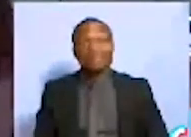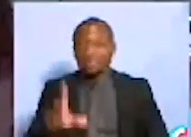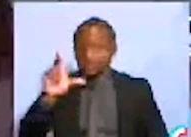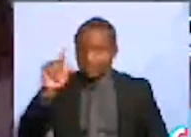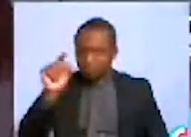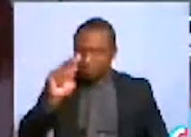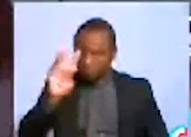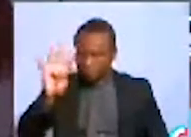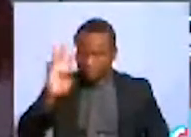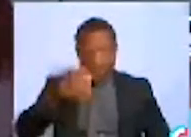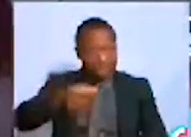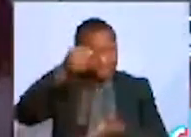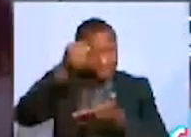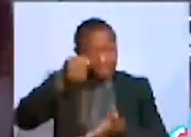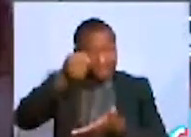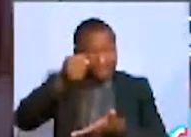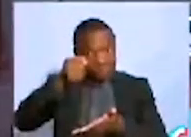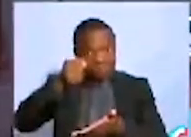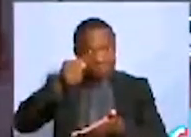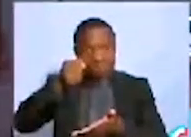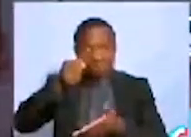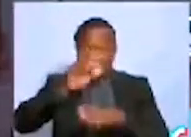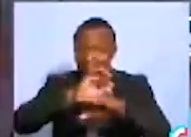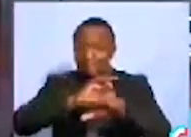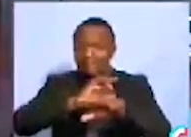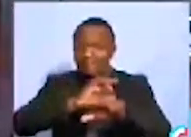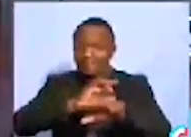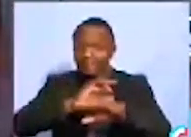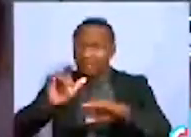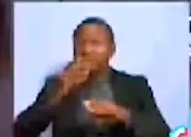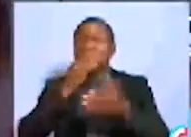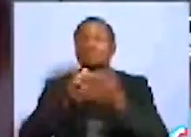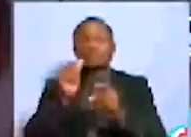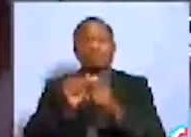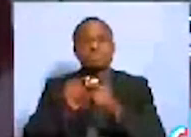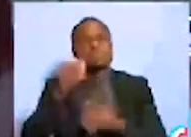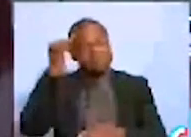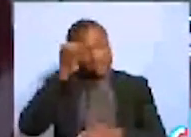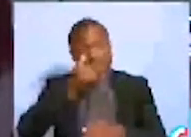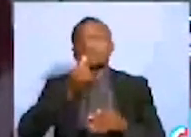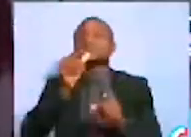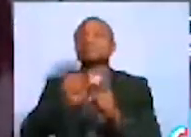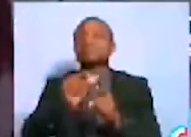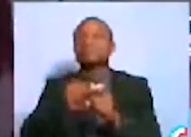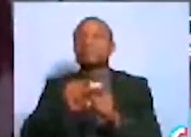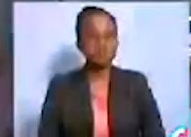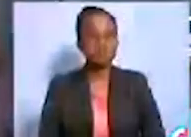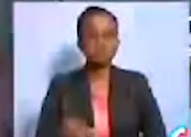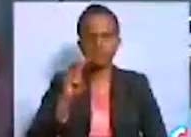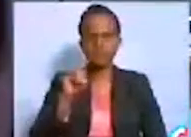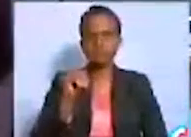The 2024 budget, for lack of better terms, is a useless budget.